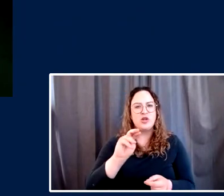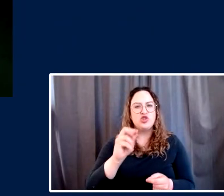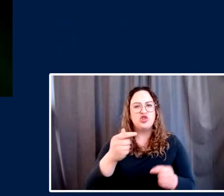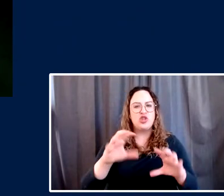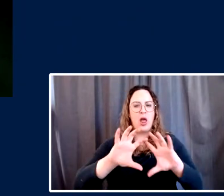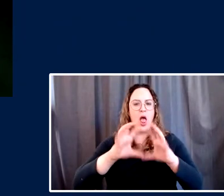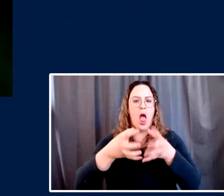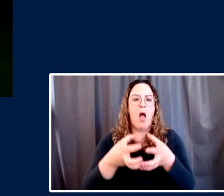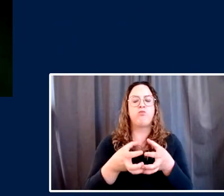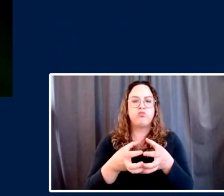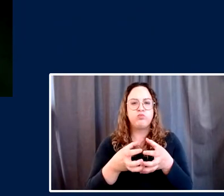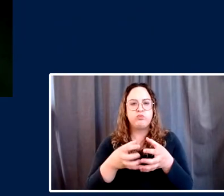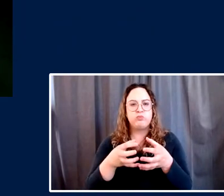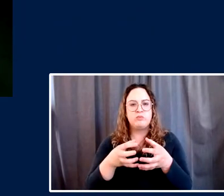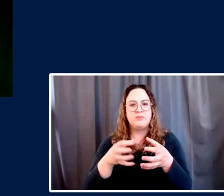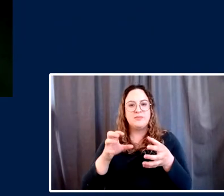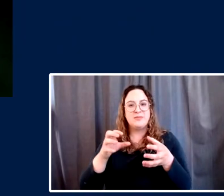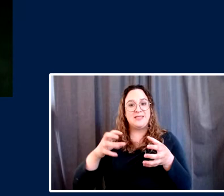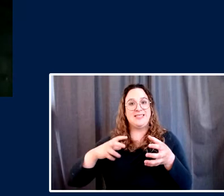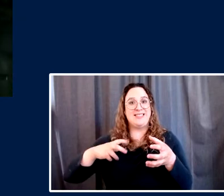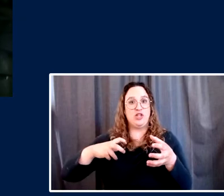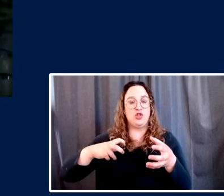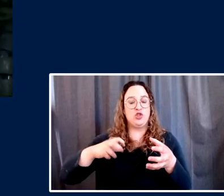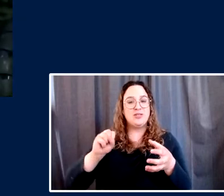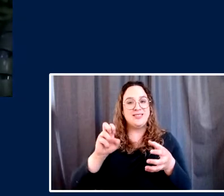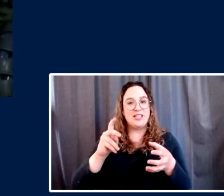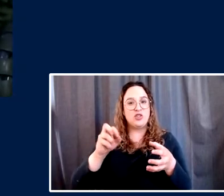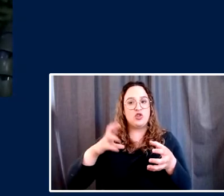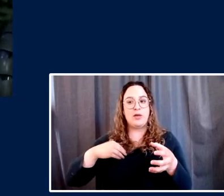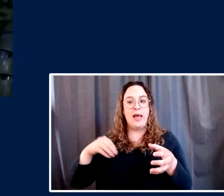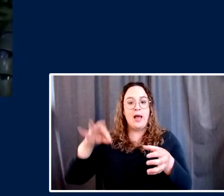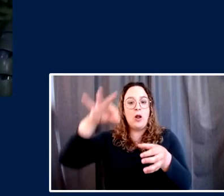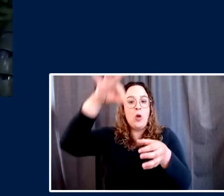oxygen that that sponge is actually using for its respiration.